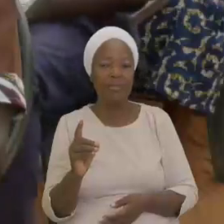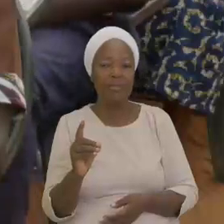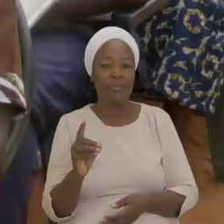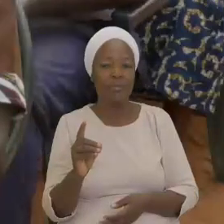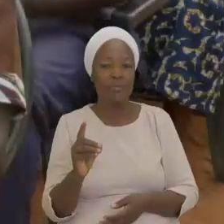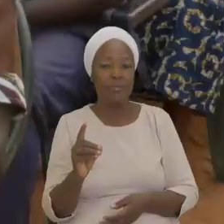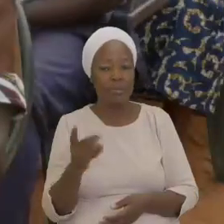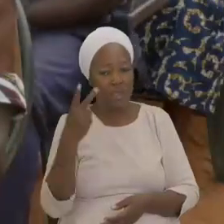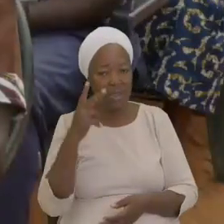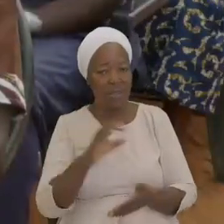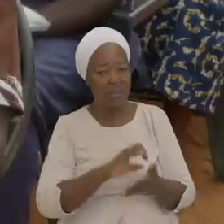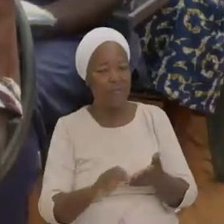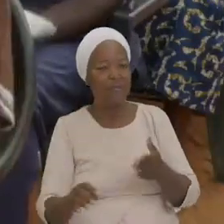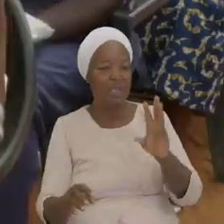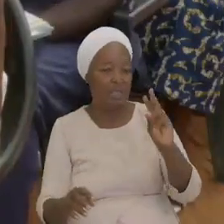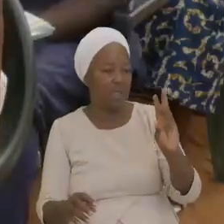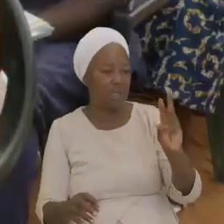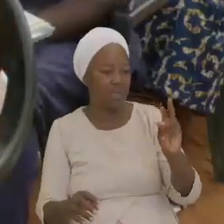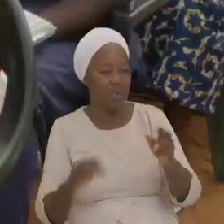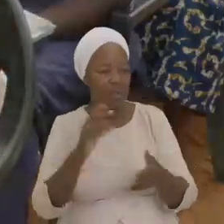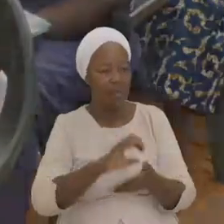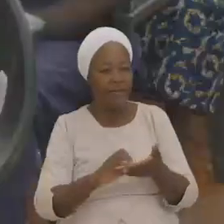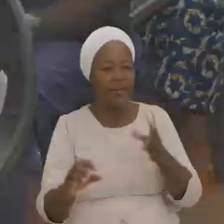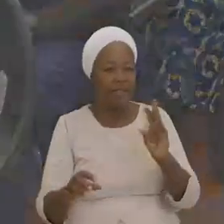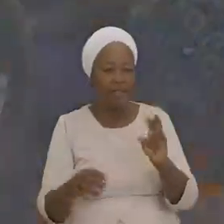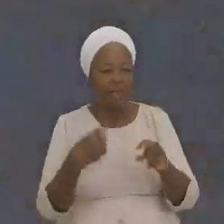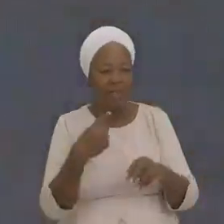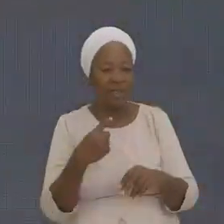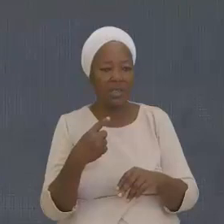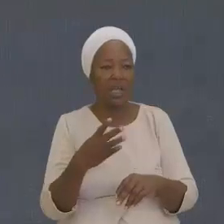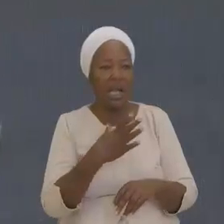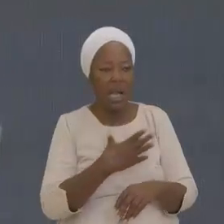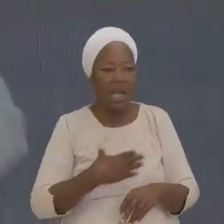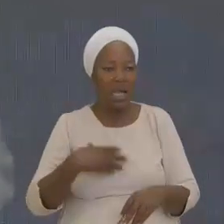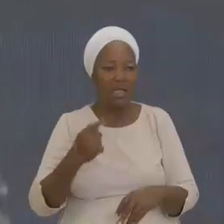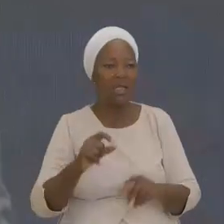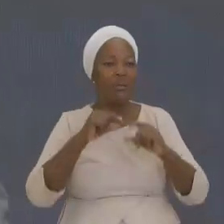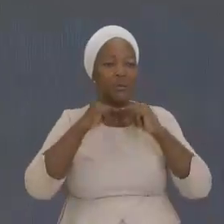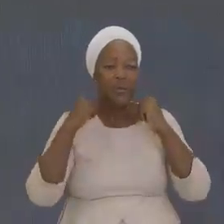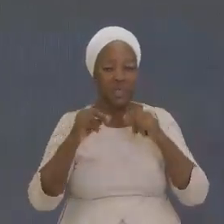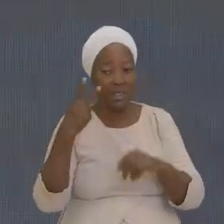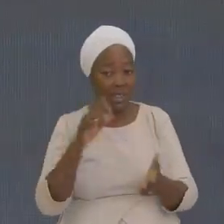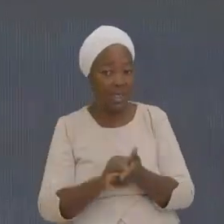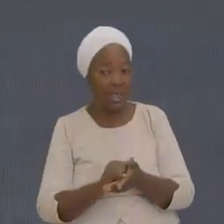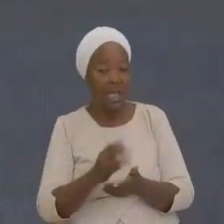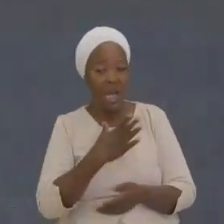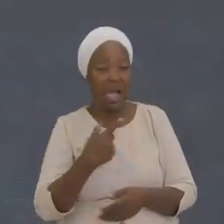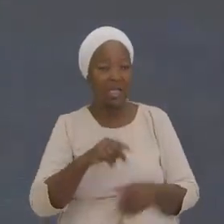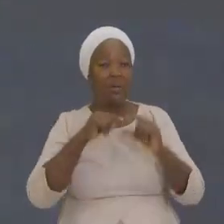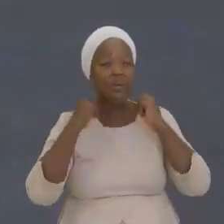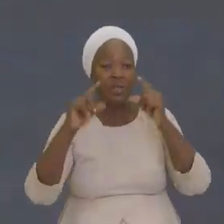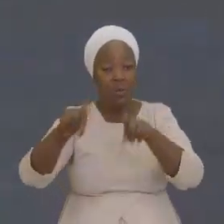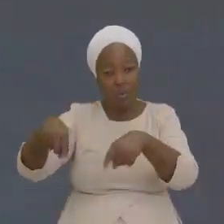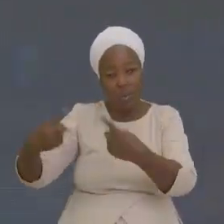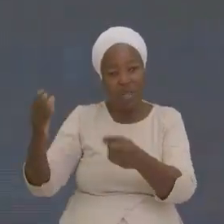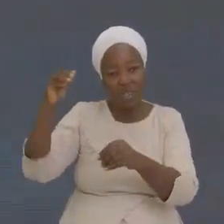Look at verse 16 there. In verse 16 it says, and the priest, look at that, and the priest went